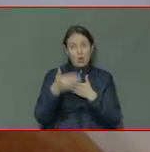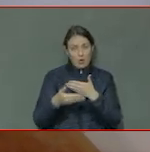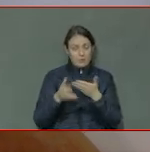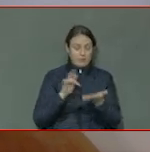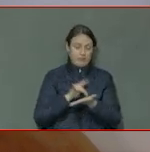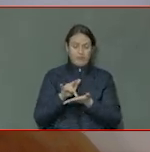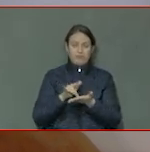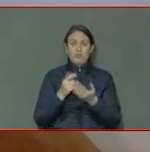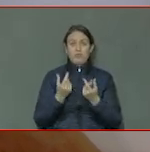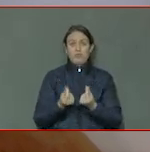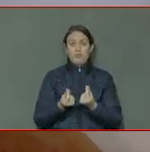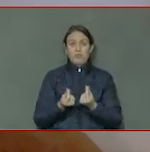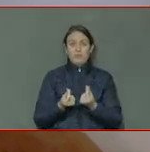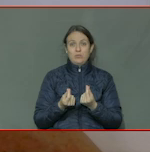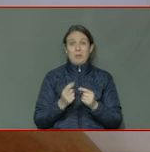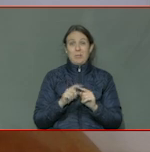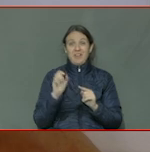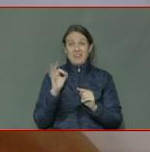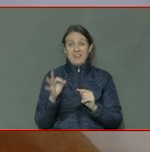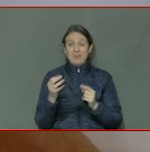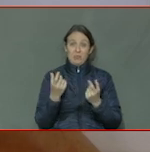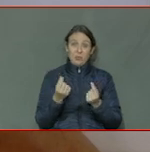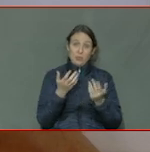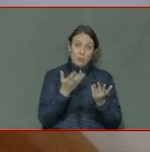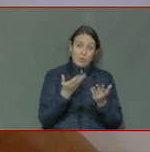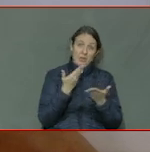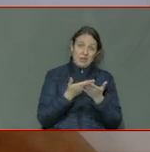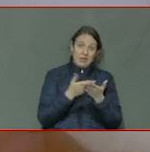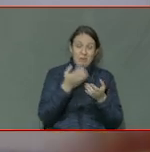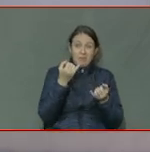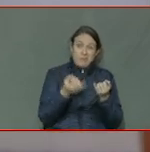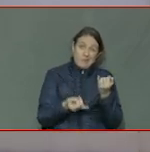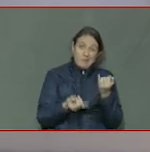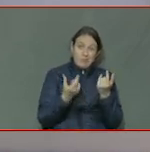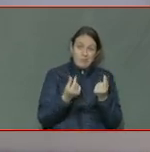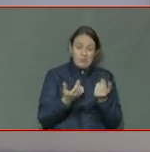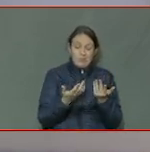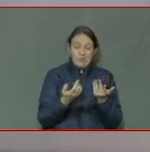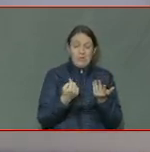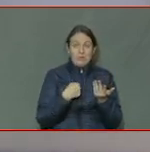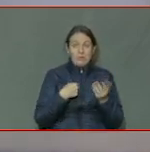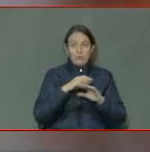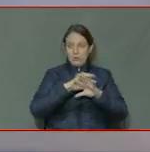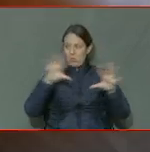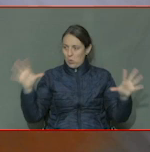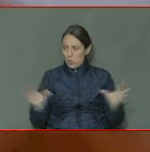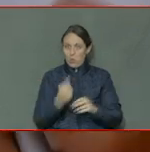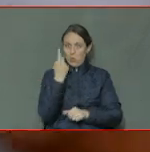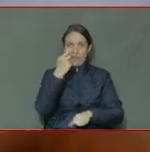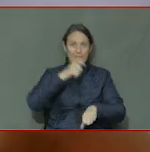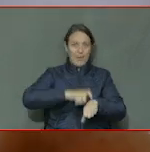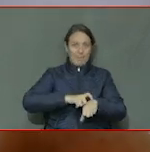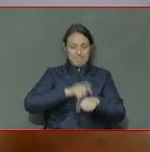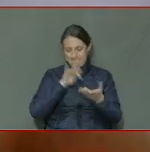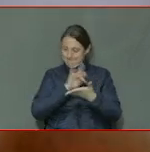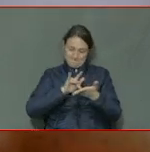can make more mistakes. So that's why I like to put everything into my calculator at once and just get